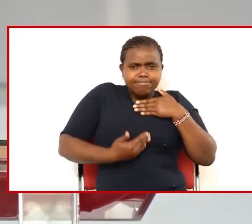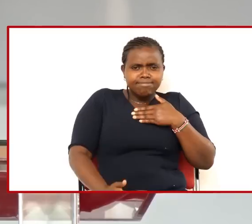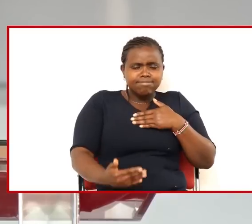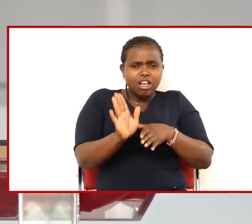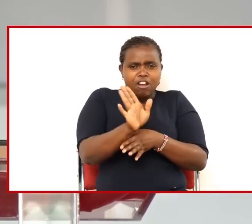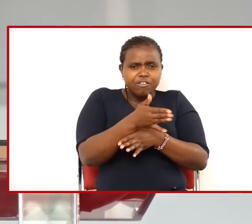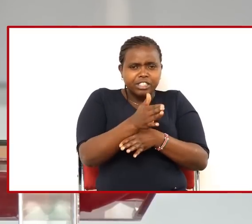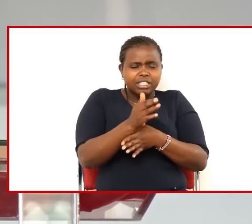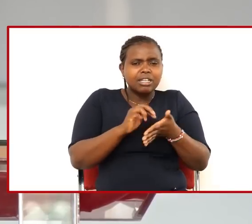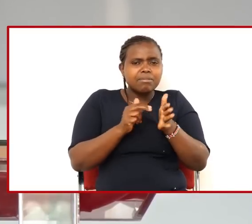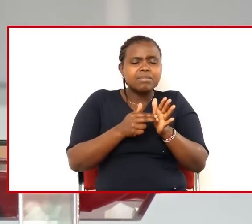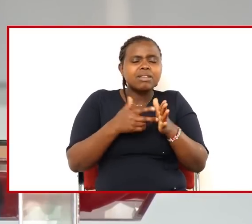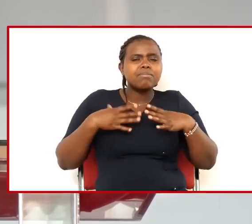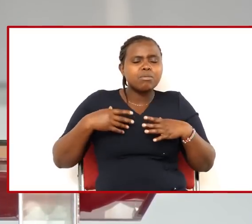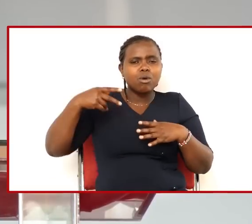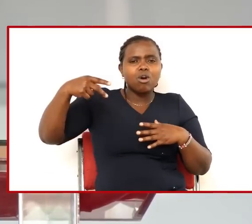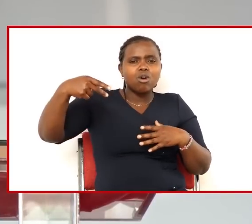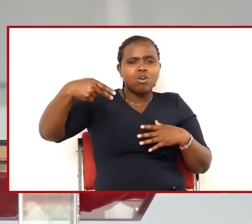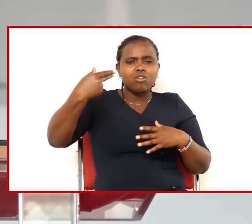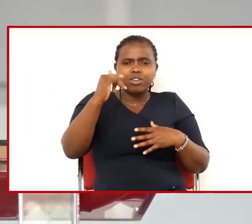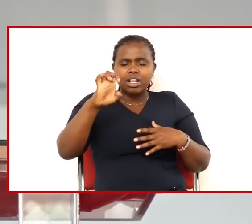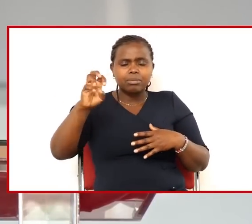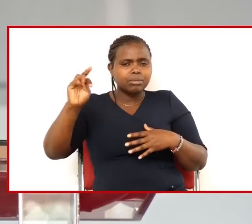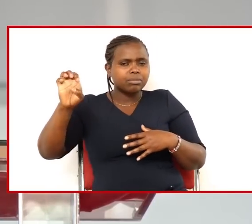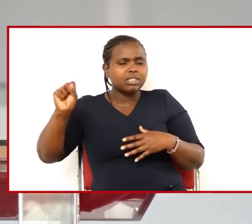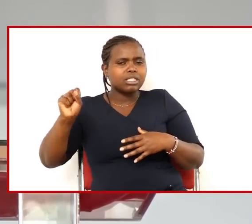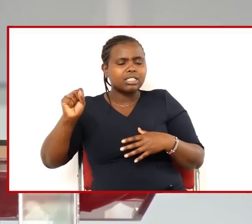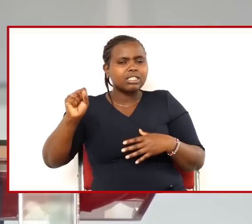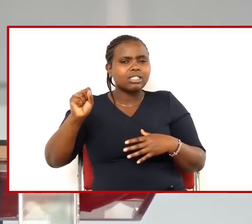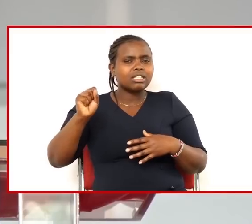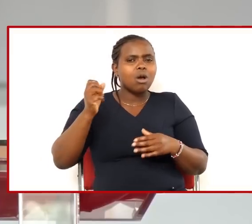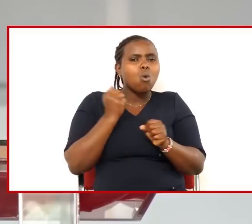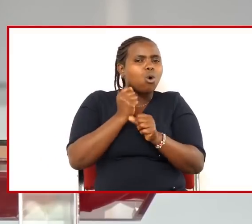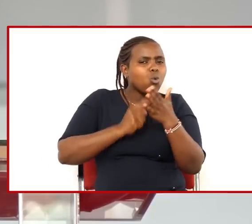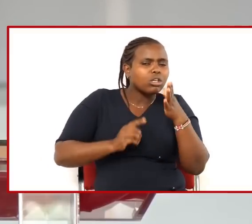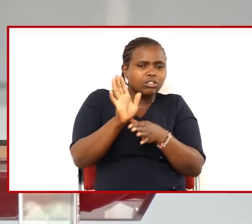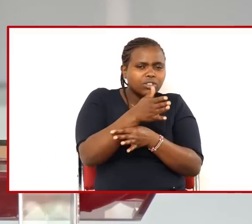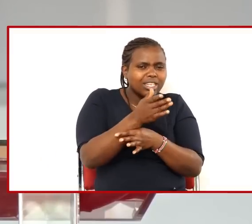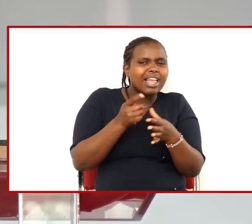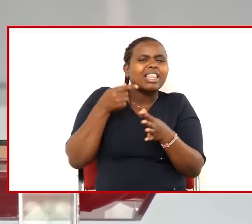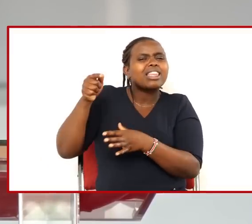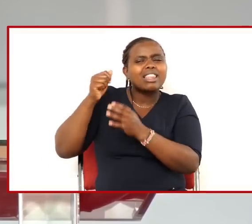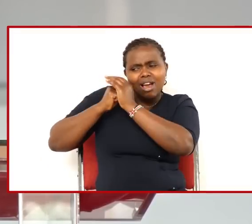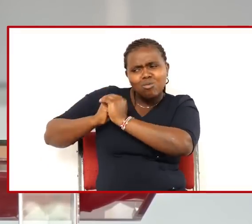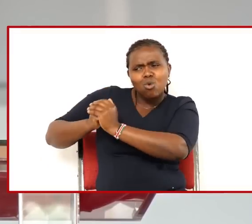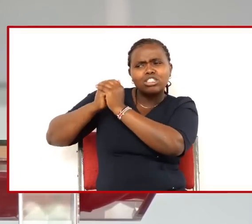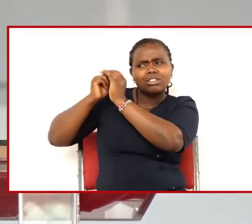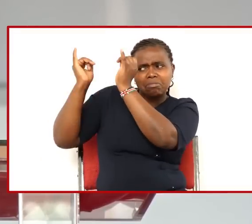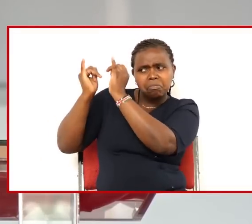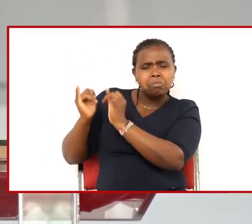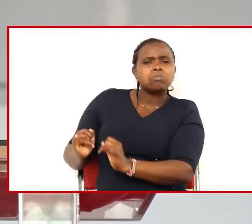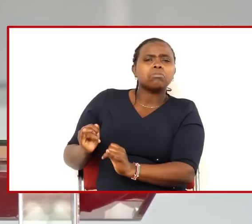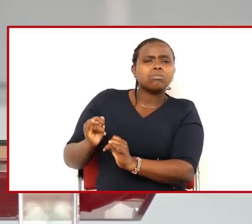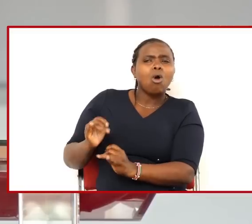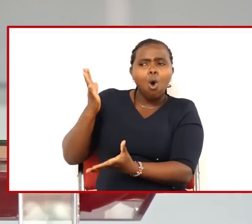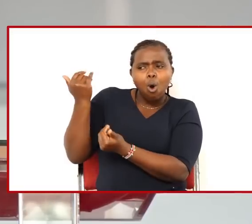The Philistines were fishermen, and they worshipped Dagon, believing that he would bless their effort to catch more fish.